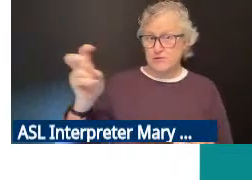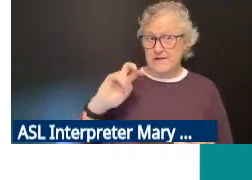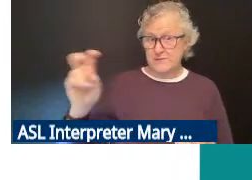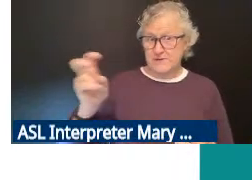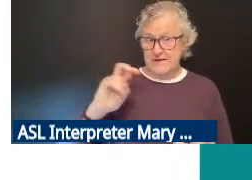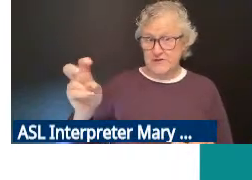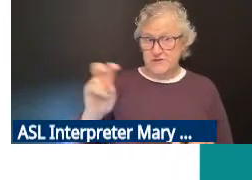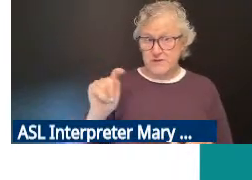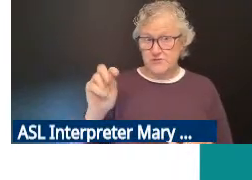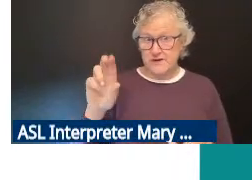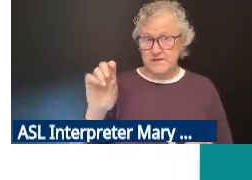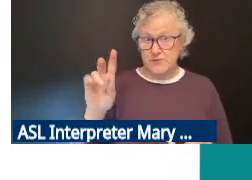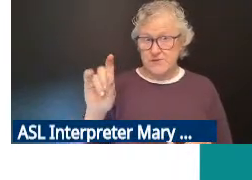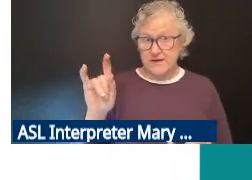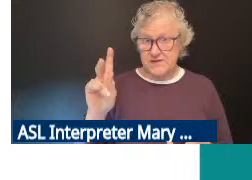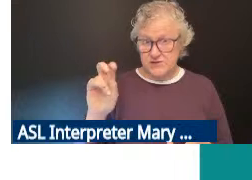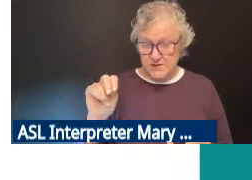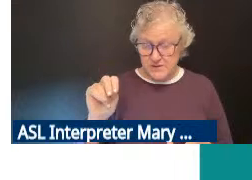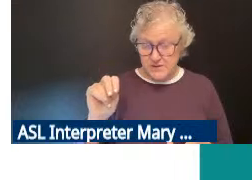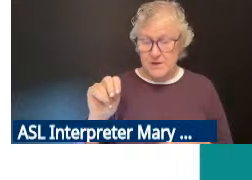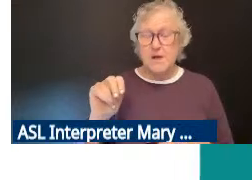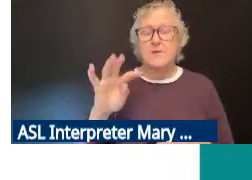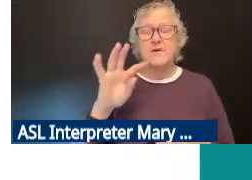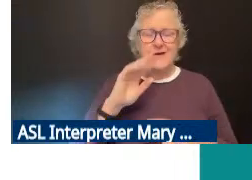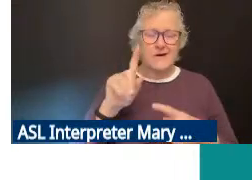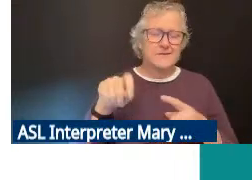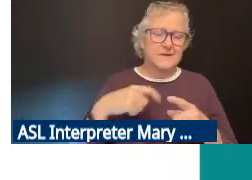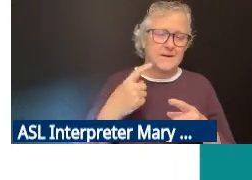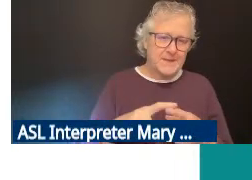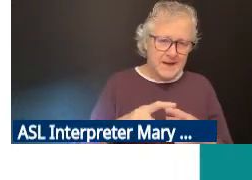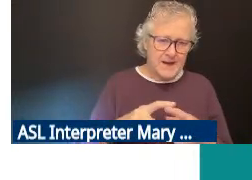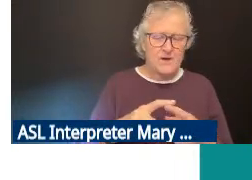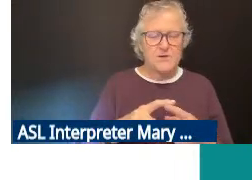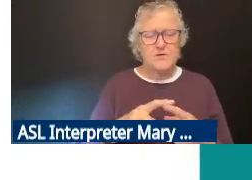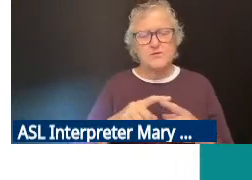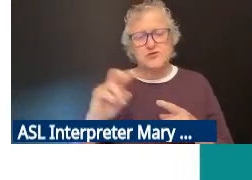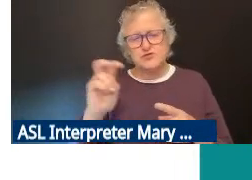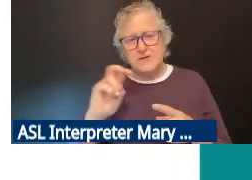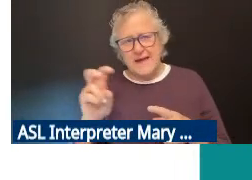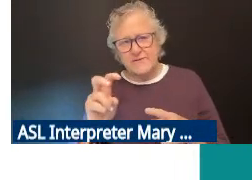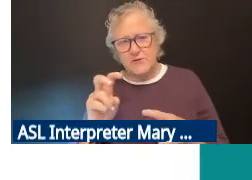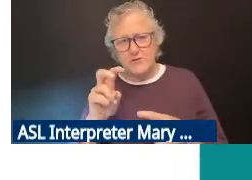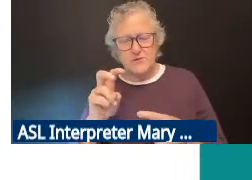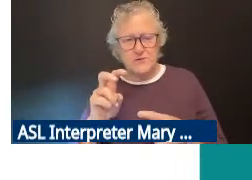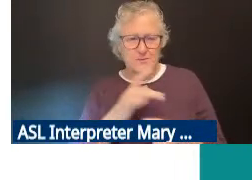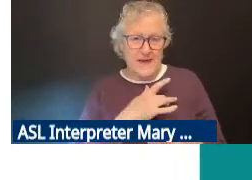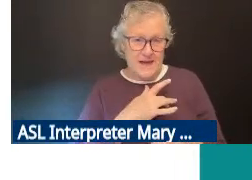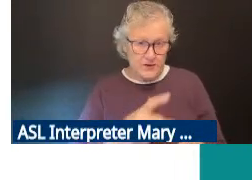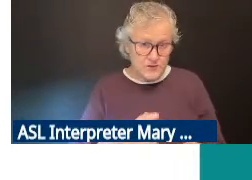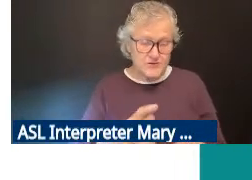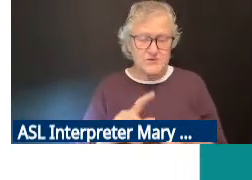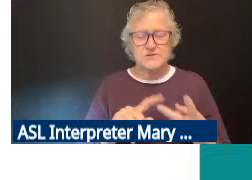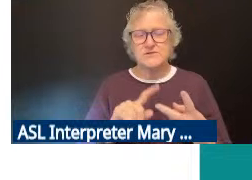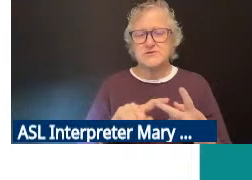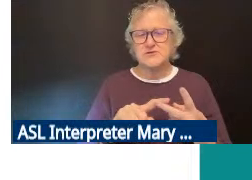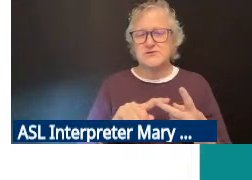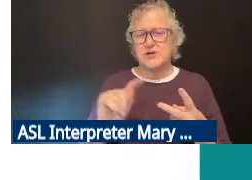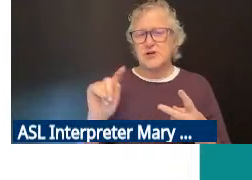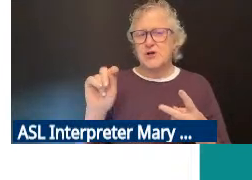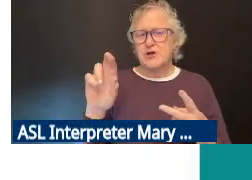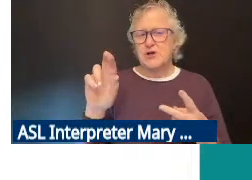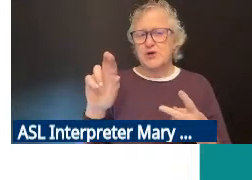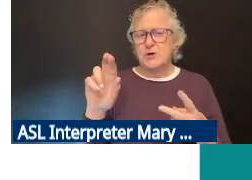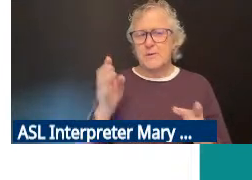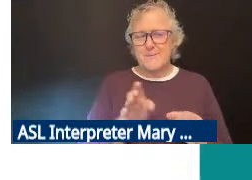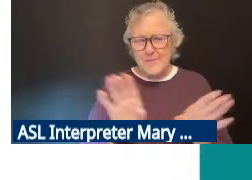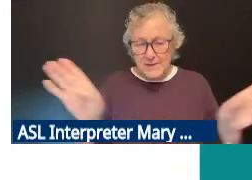received. Talked about travel patterns, mobility for cars, trucks, freight transit. Talked about transit riders, pedestrians, and